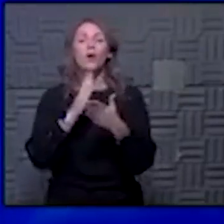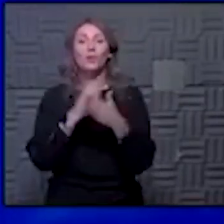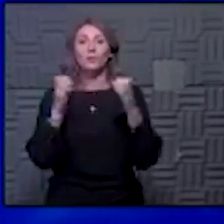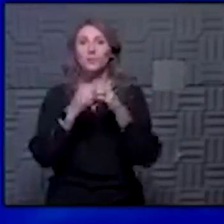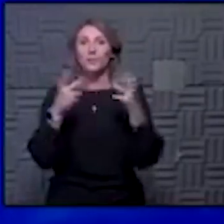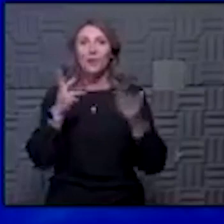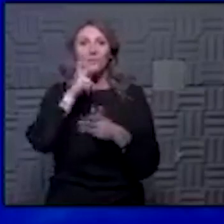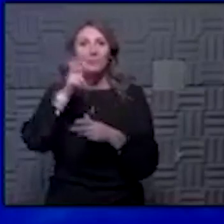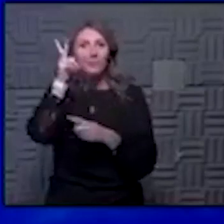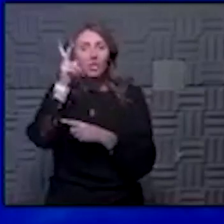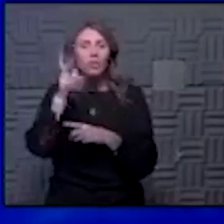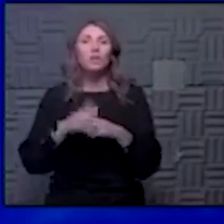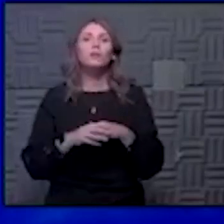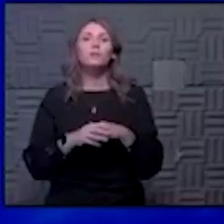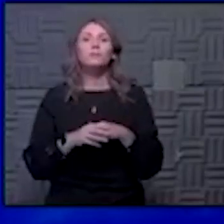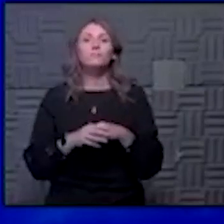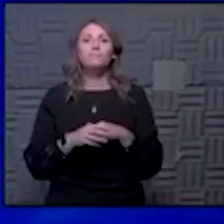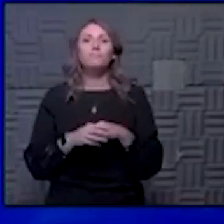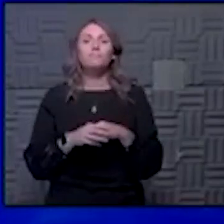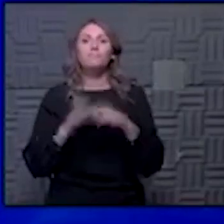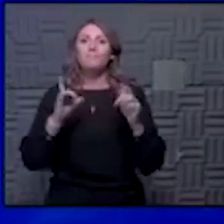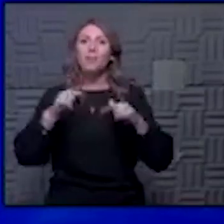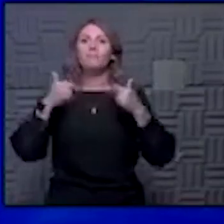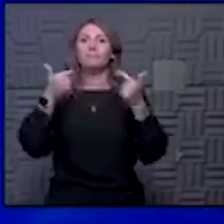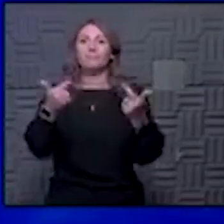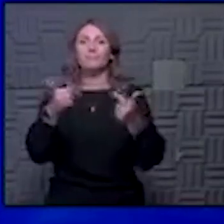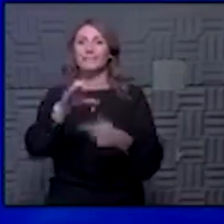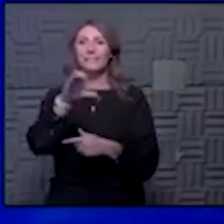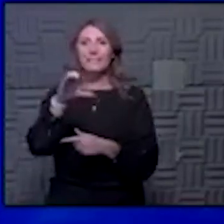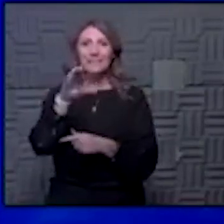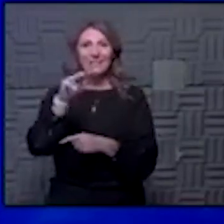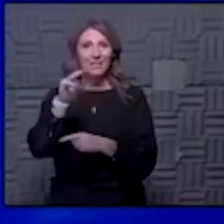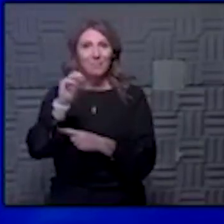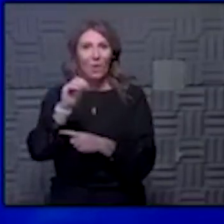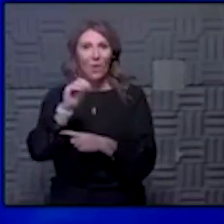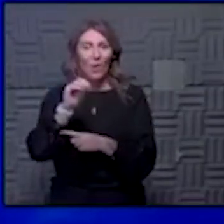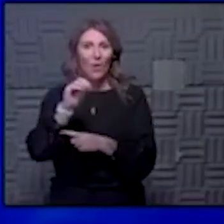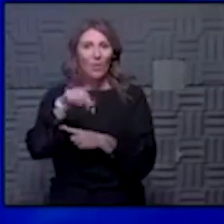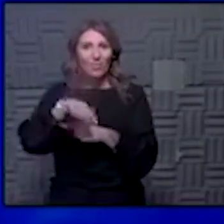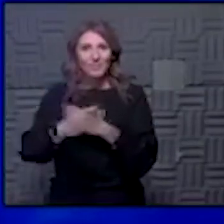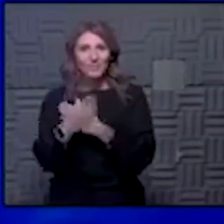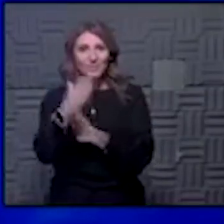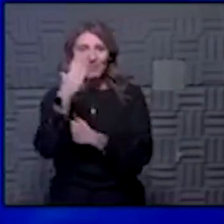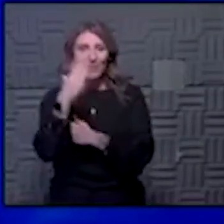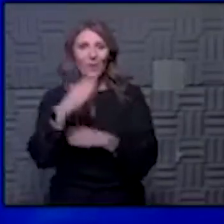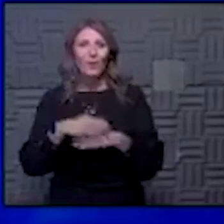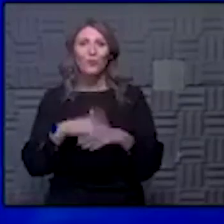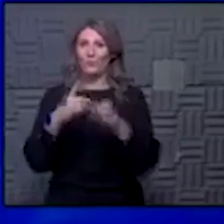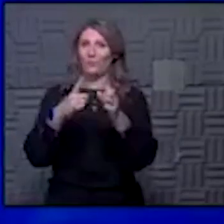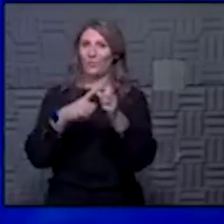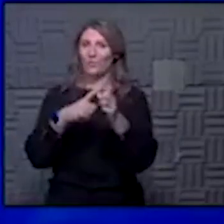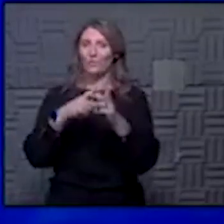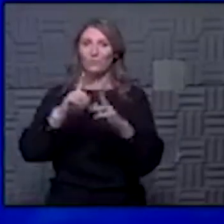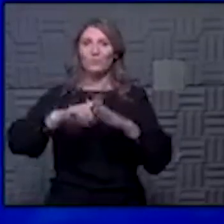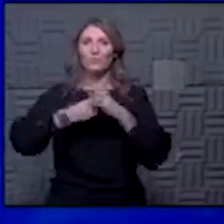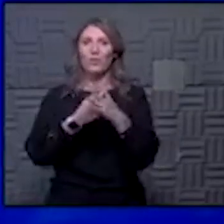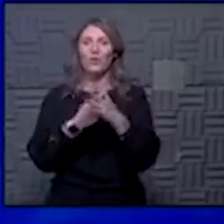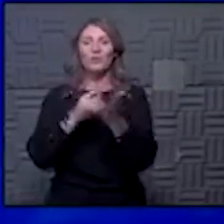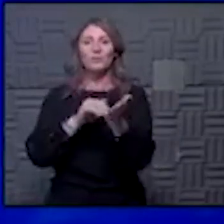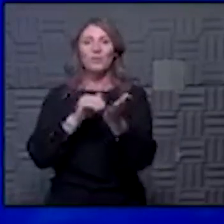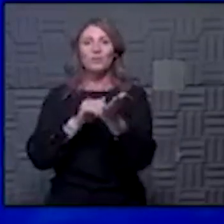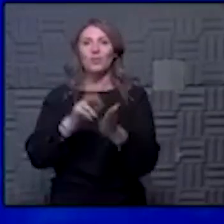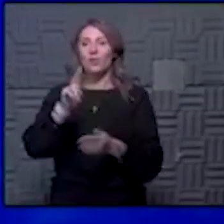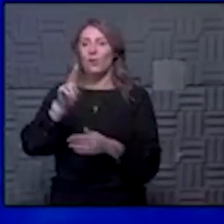hearing any, I want to turn to our chief medical officers who are with us this morning. And I'm going to first start with Dr.